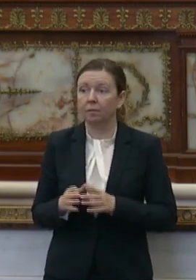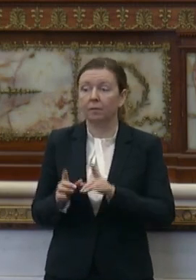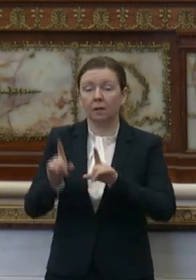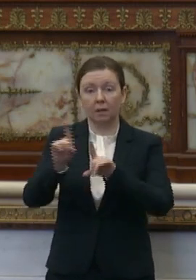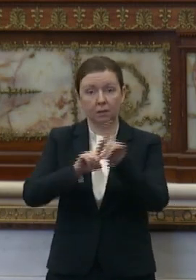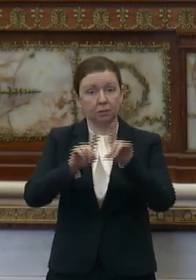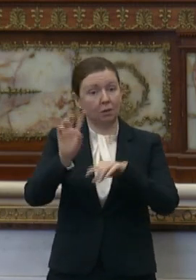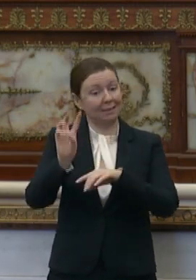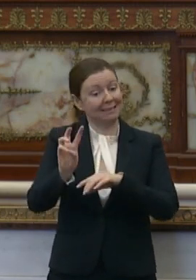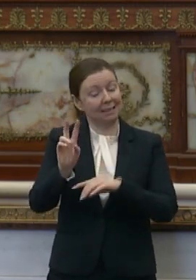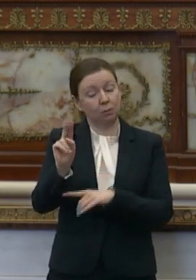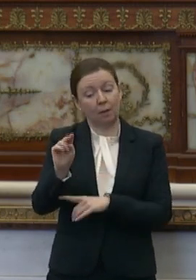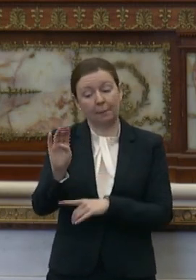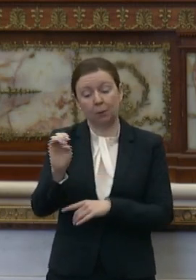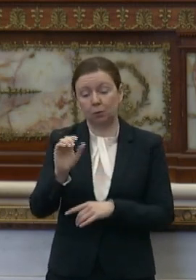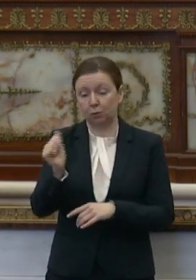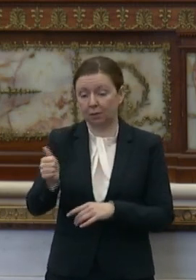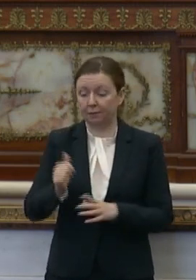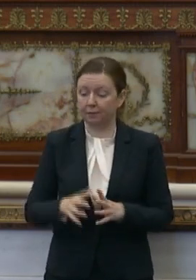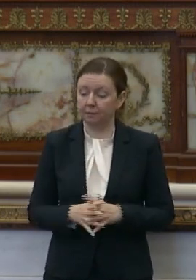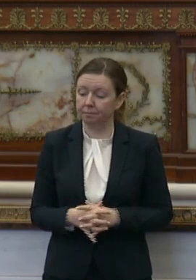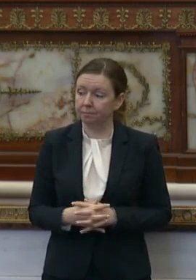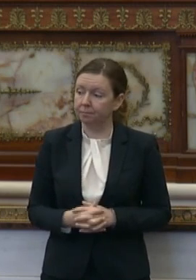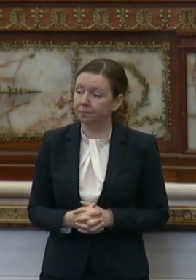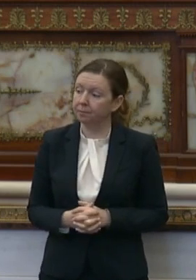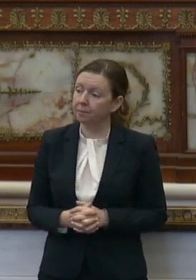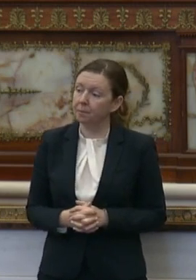Star 6 to unmute yourself.